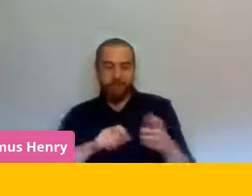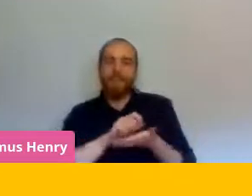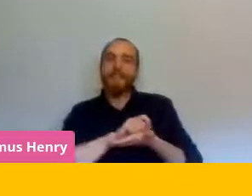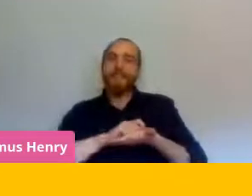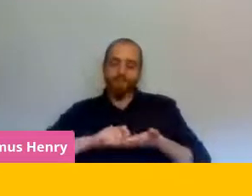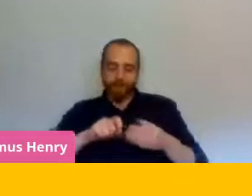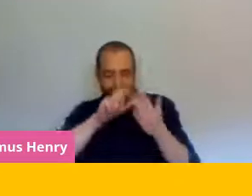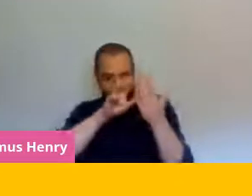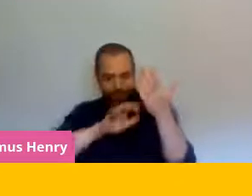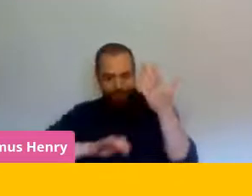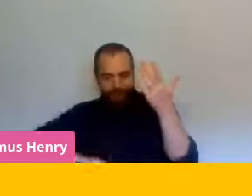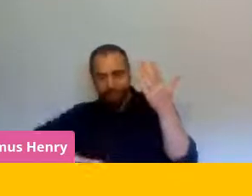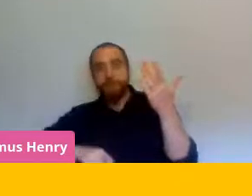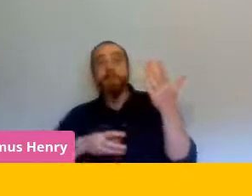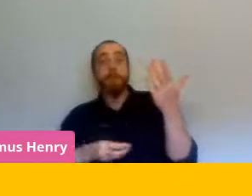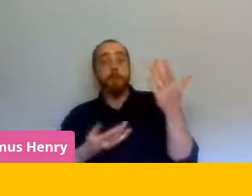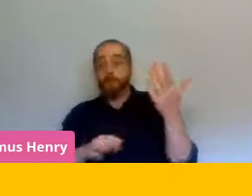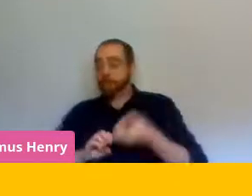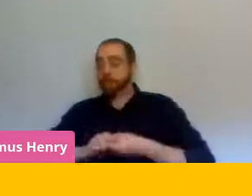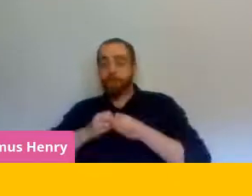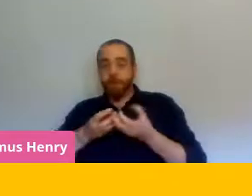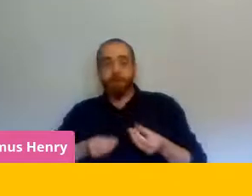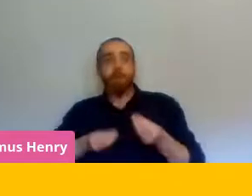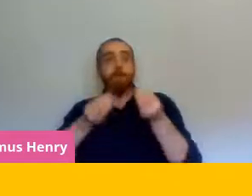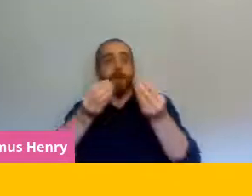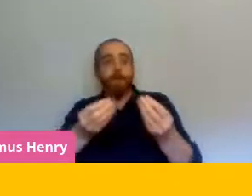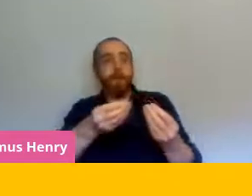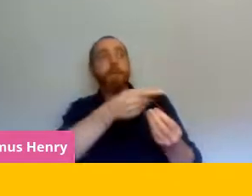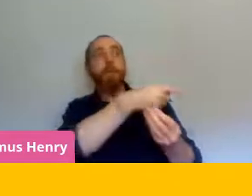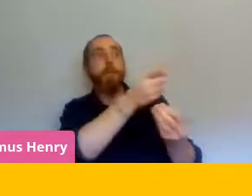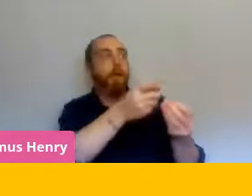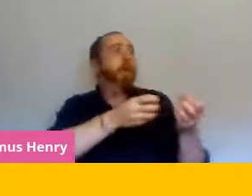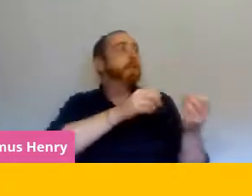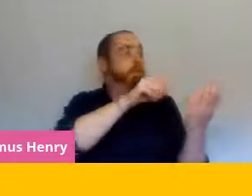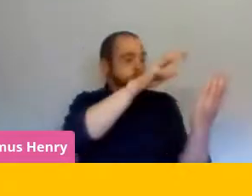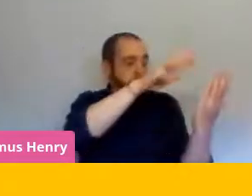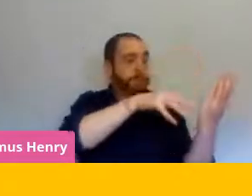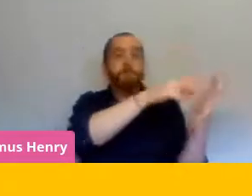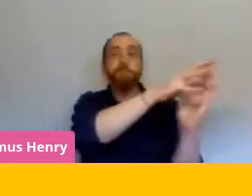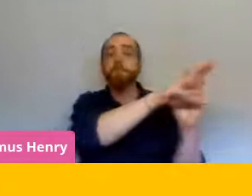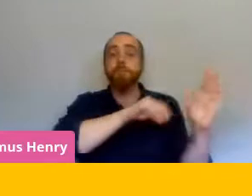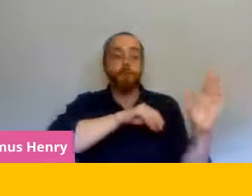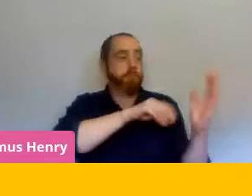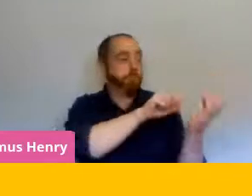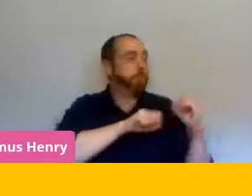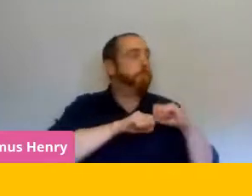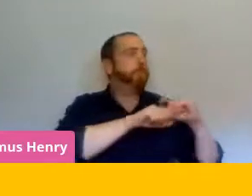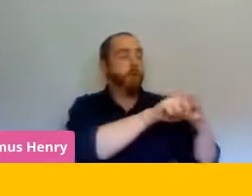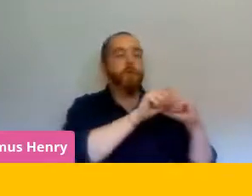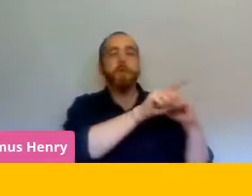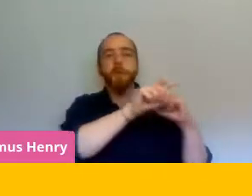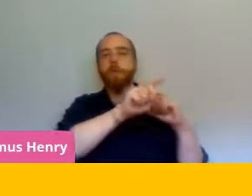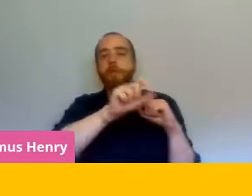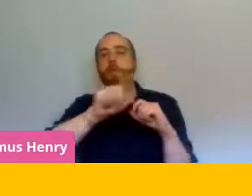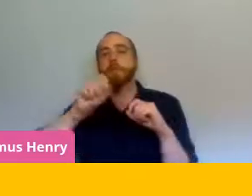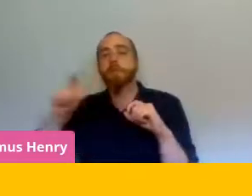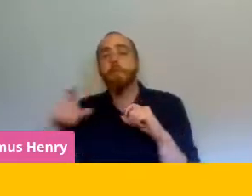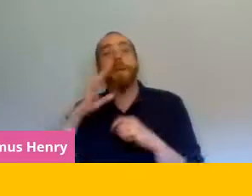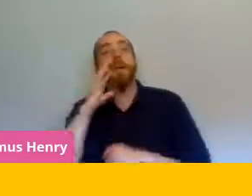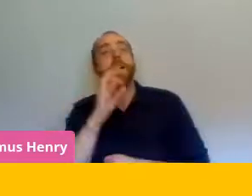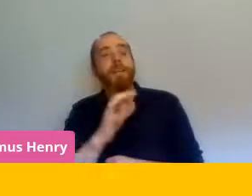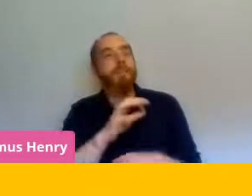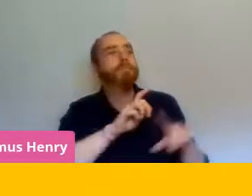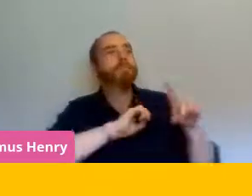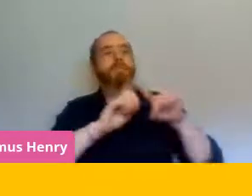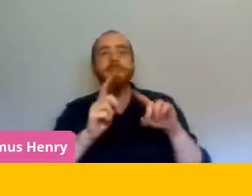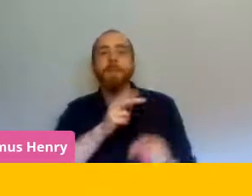people are facing. We also asked both permanent members and non-permanent members to use the university's